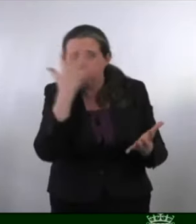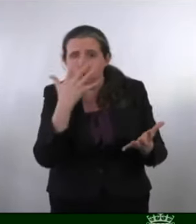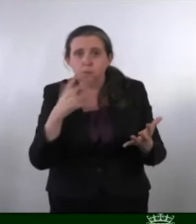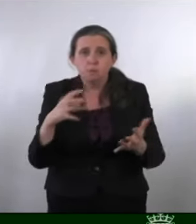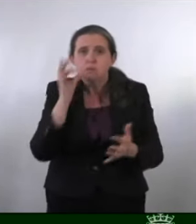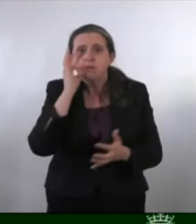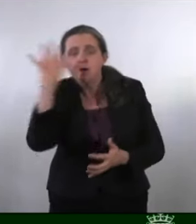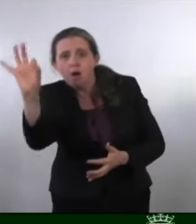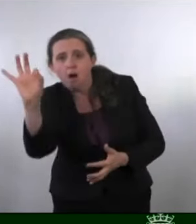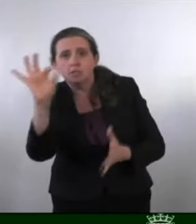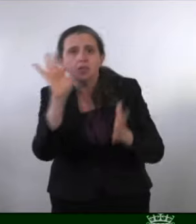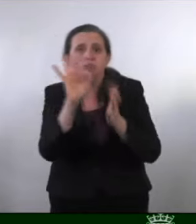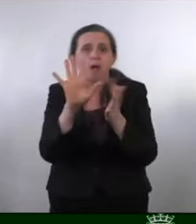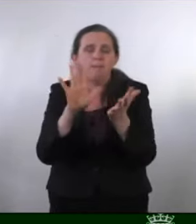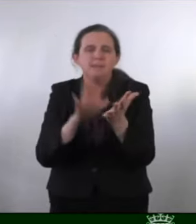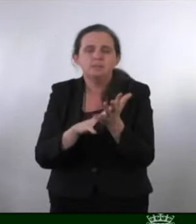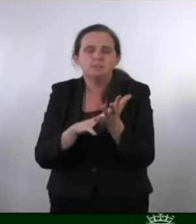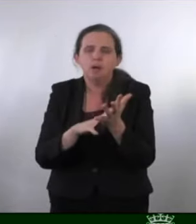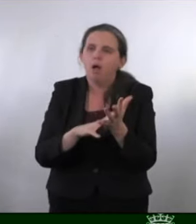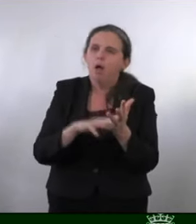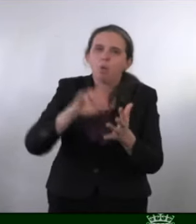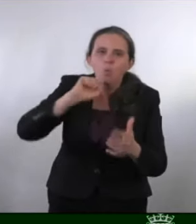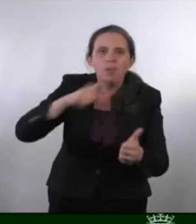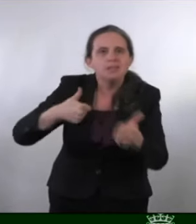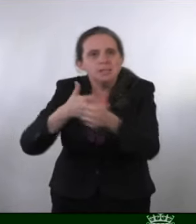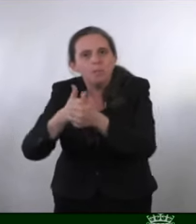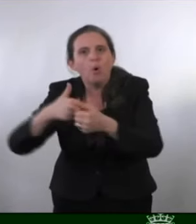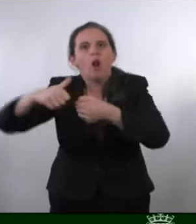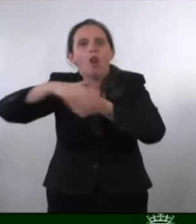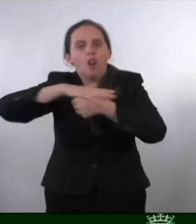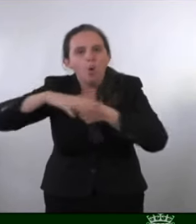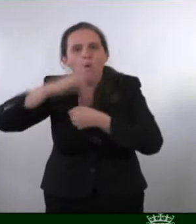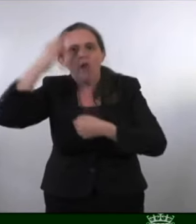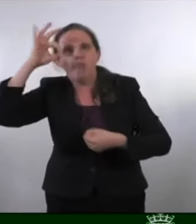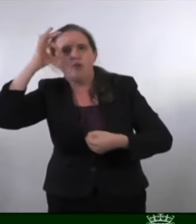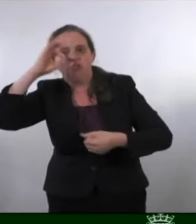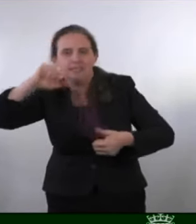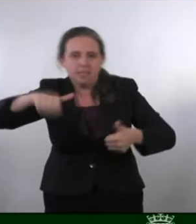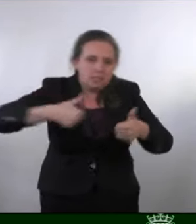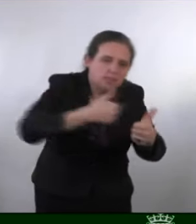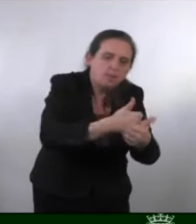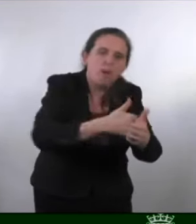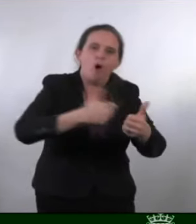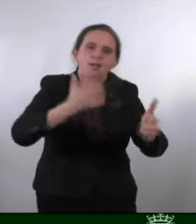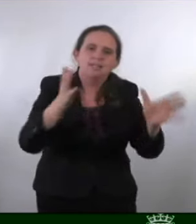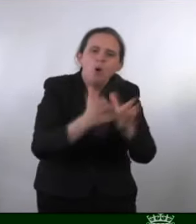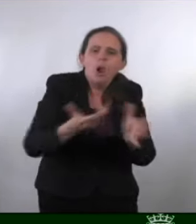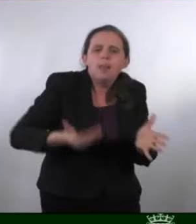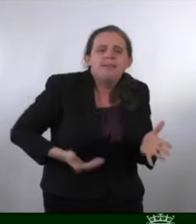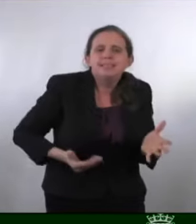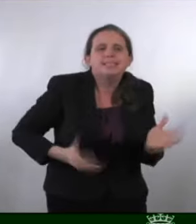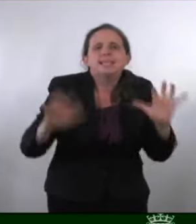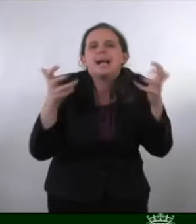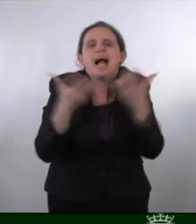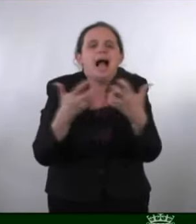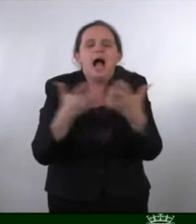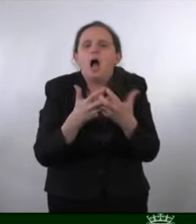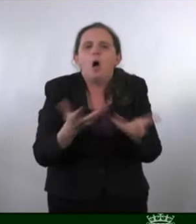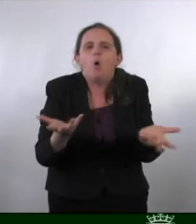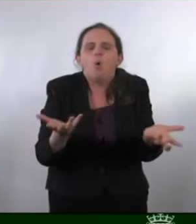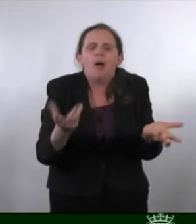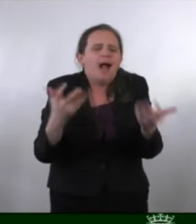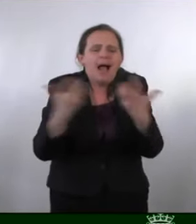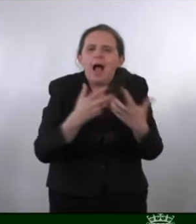be providing to local authorities to help small businesses make it through to the promised land of